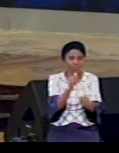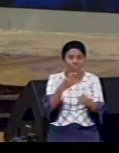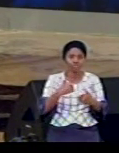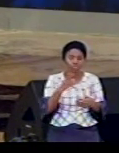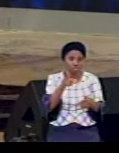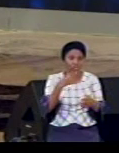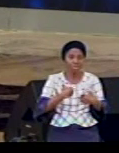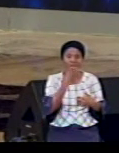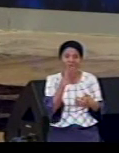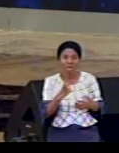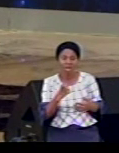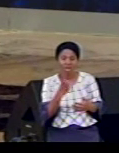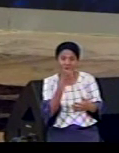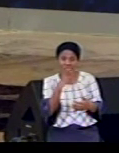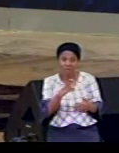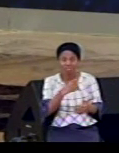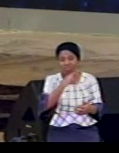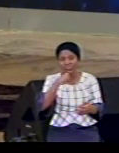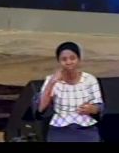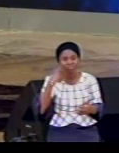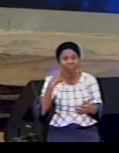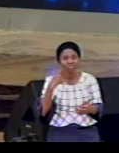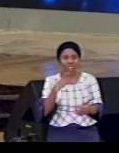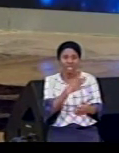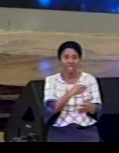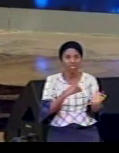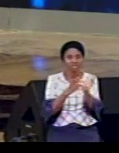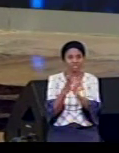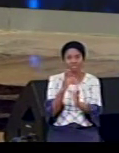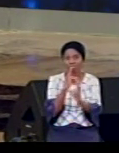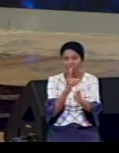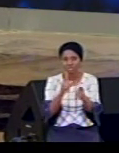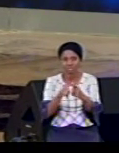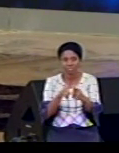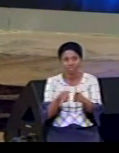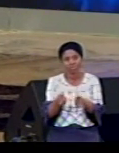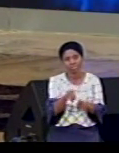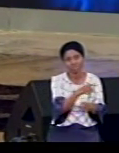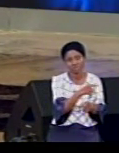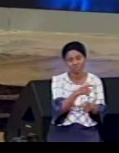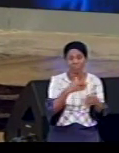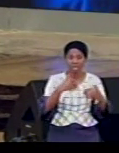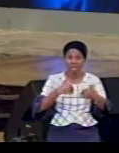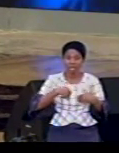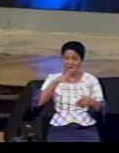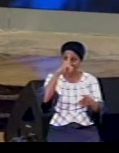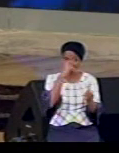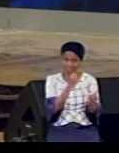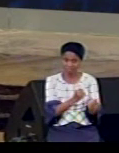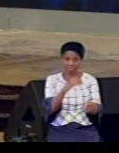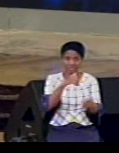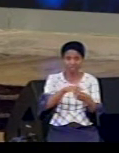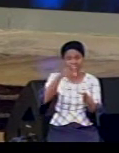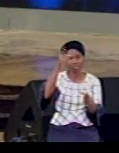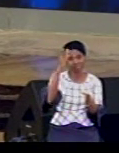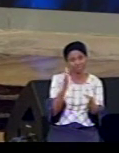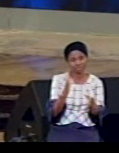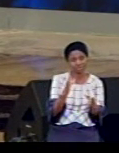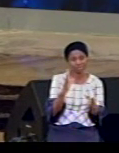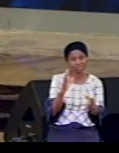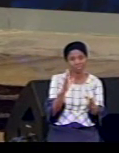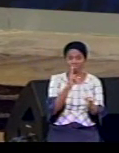answering says unto them, have faith in God. For verily